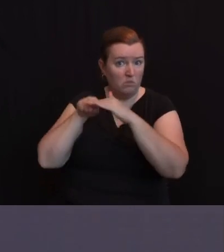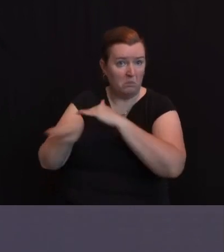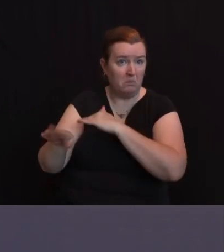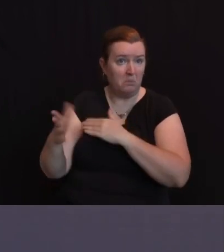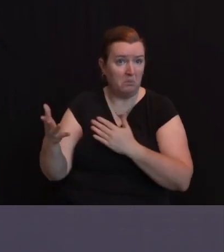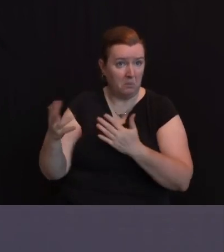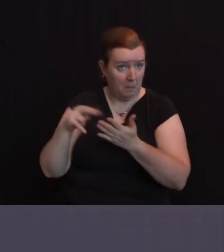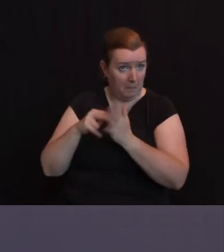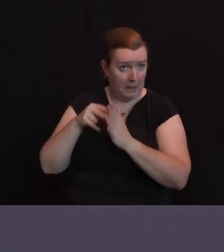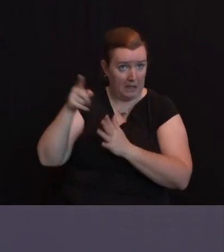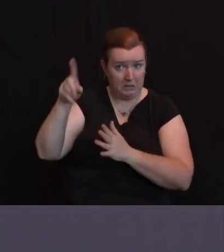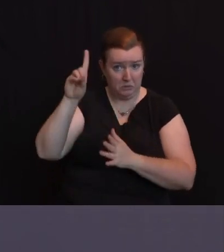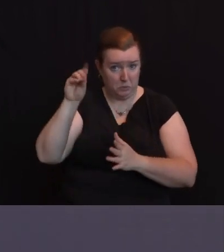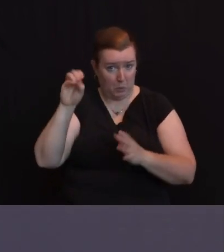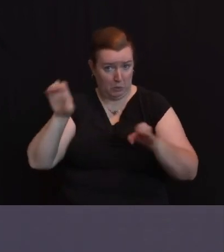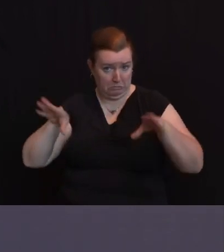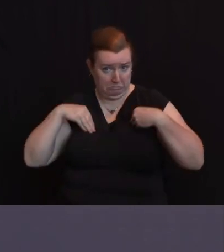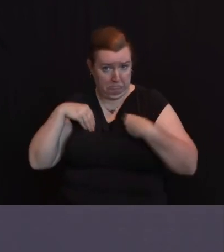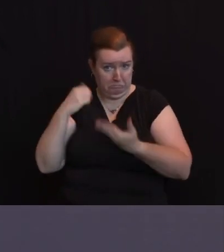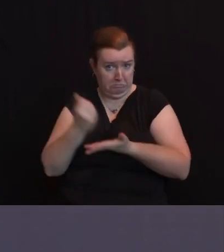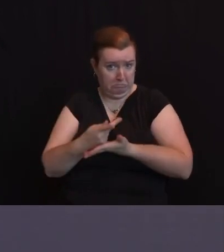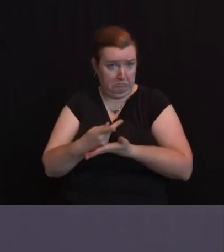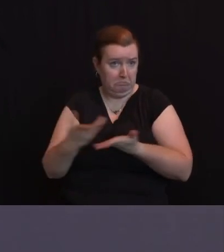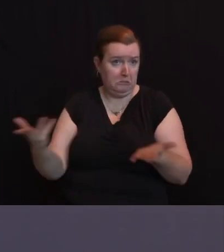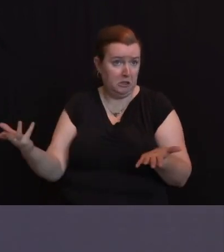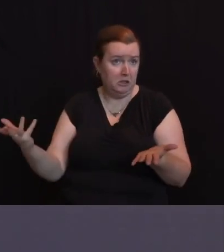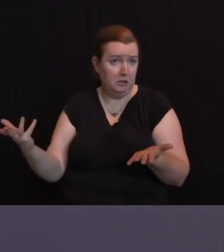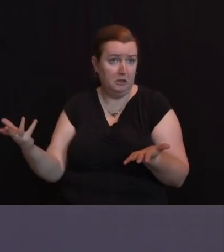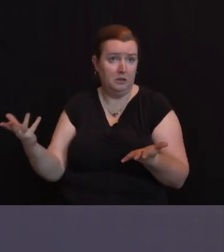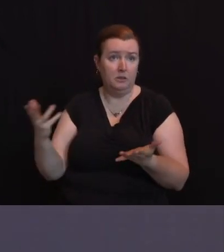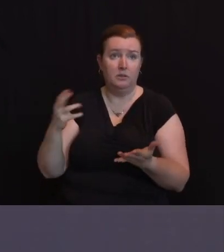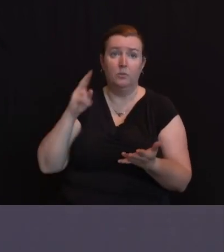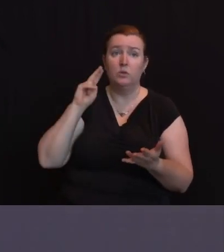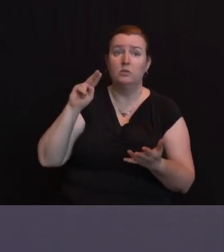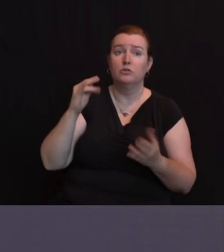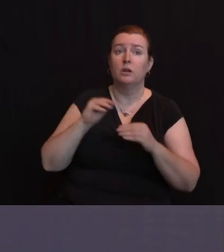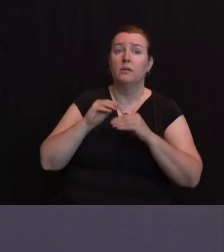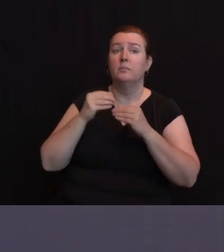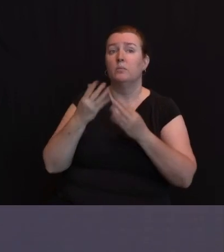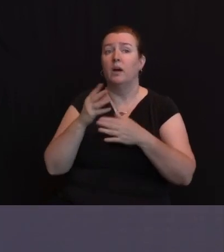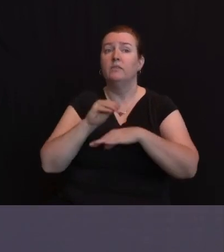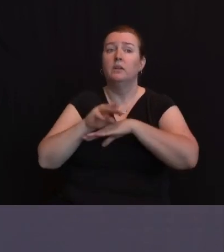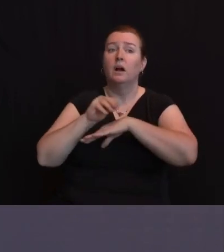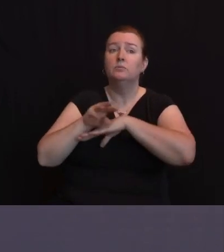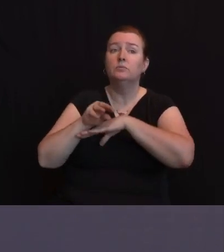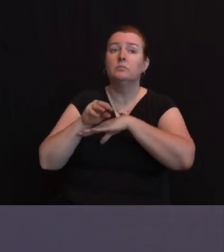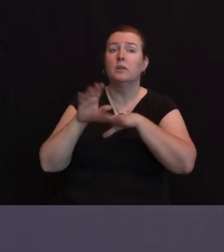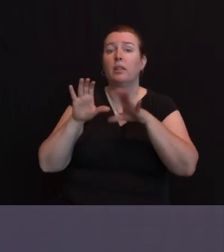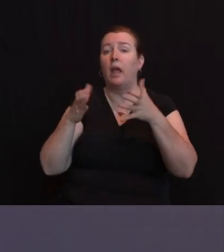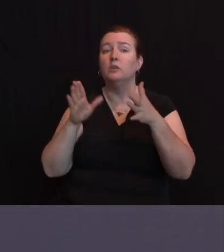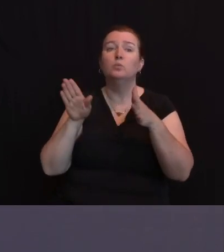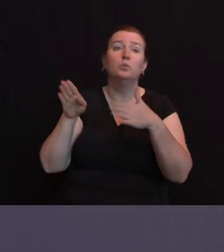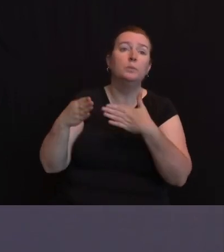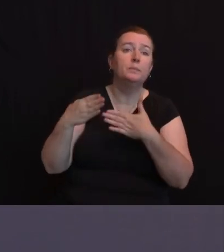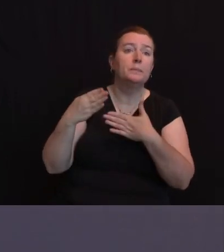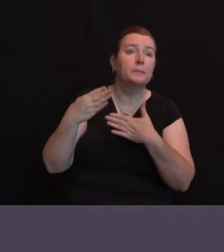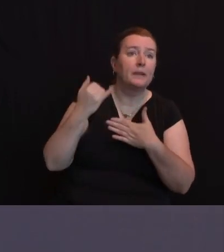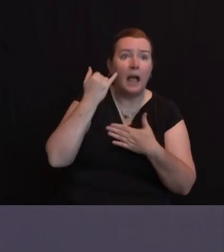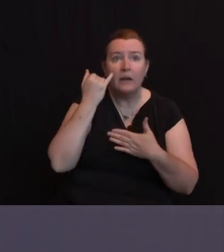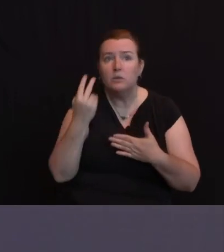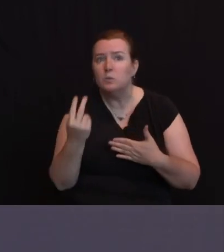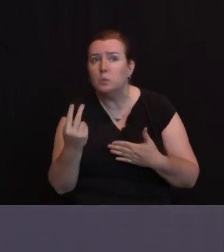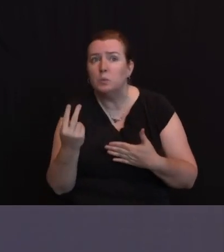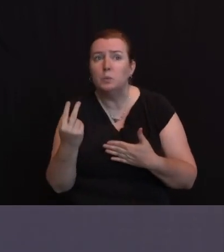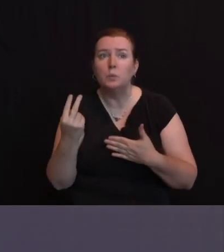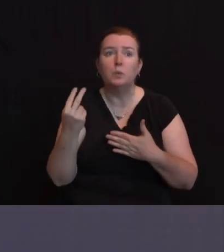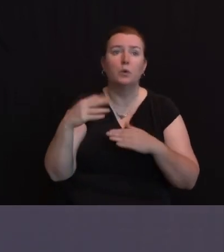New Jersey issue guidance like New York did that would require a classroom or school to shut down once 2 or more students or teachers are infected with